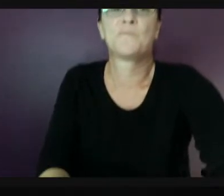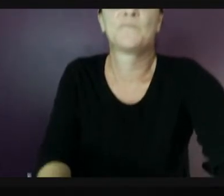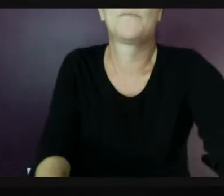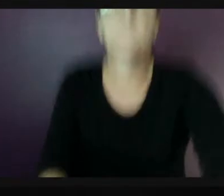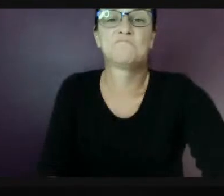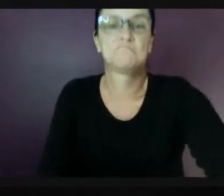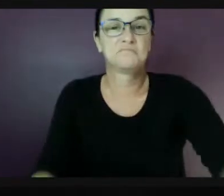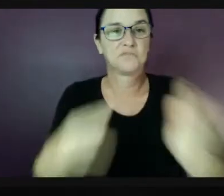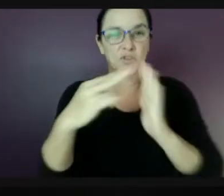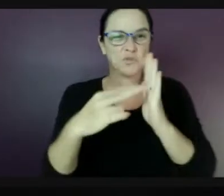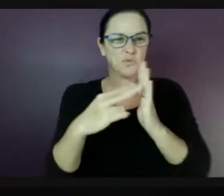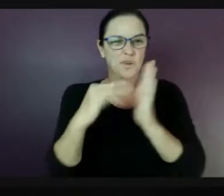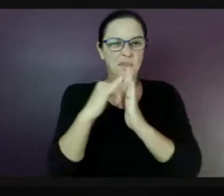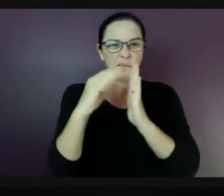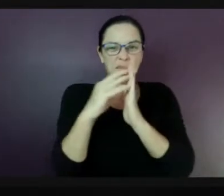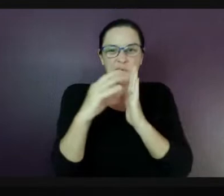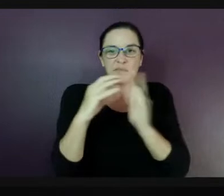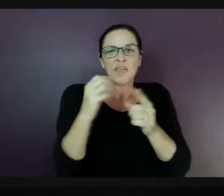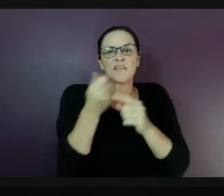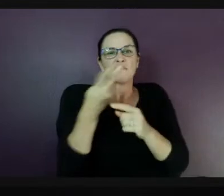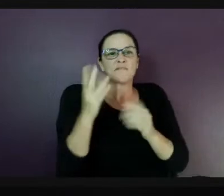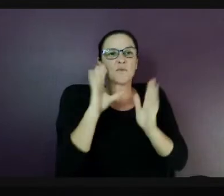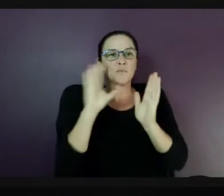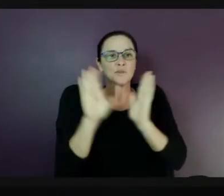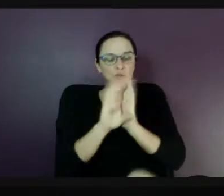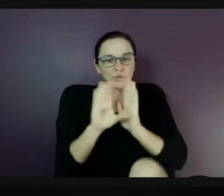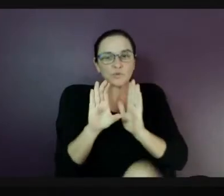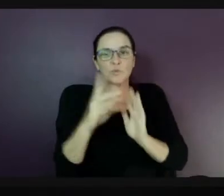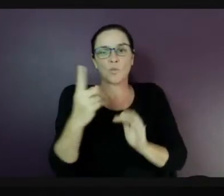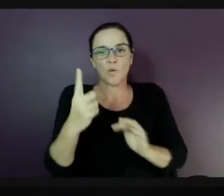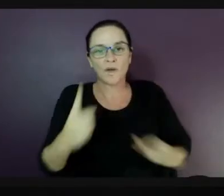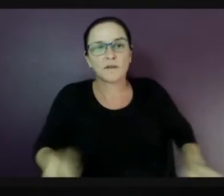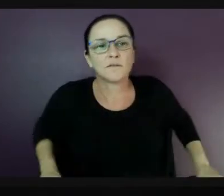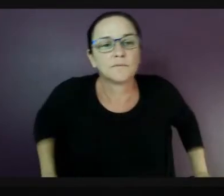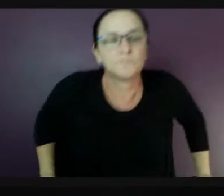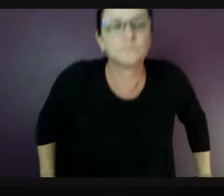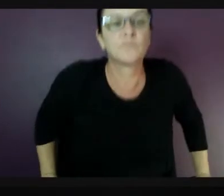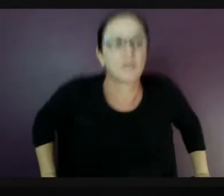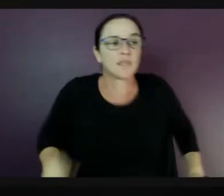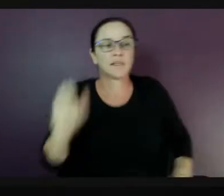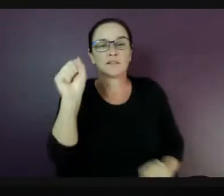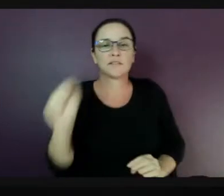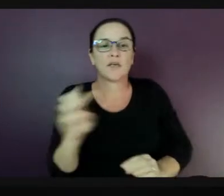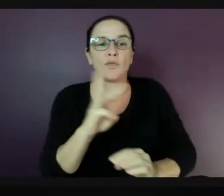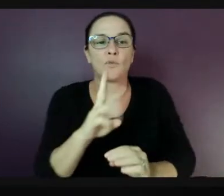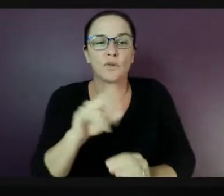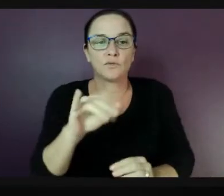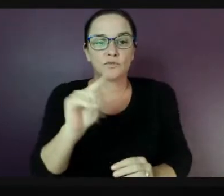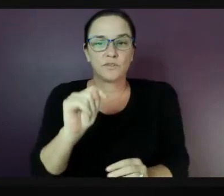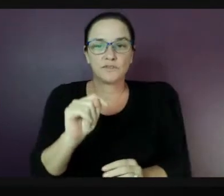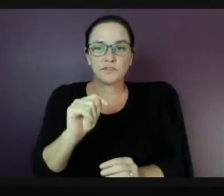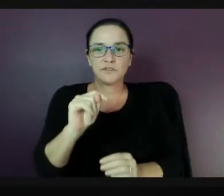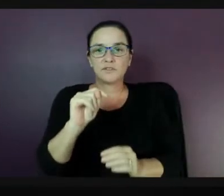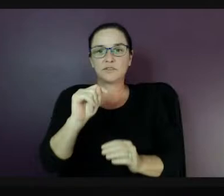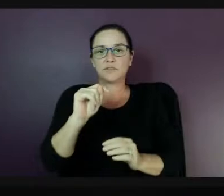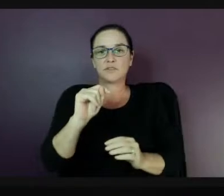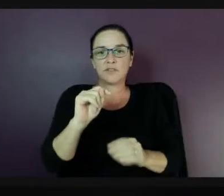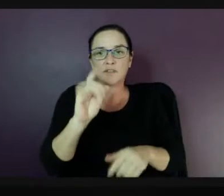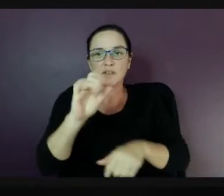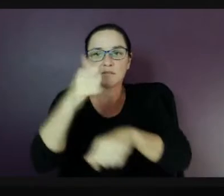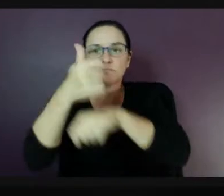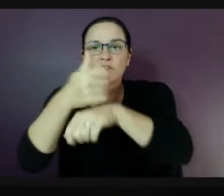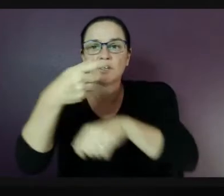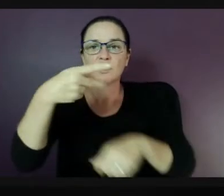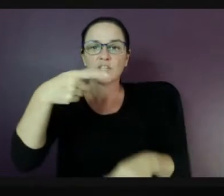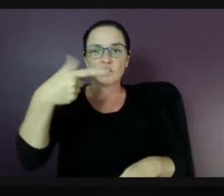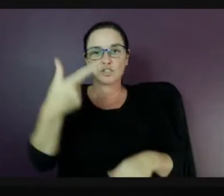years. Only a couple of pictures here. Here's one of them out in the southwest rift, GPS station deployed over a benchmark,